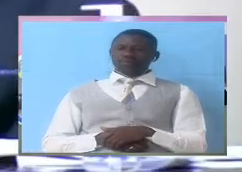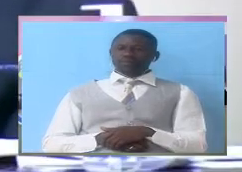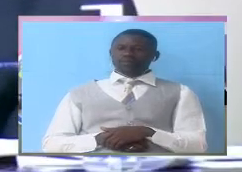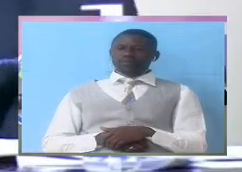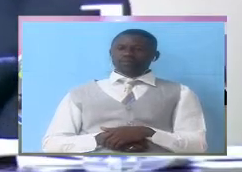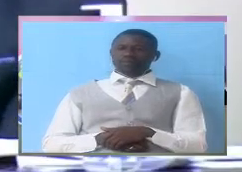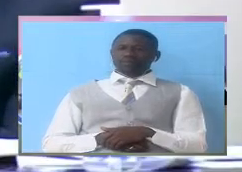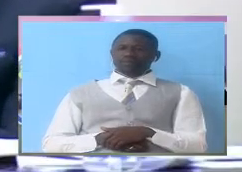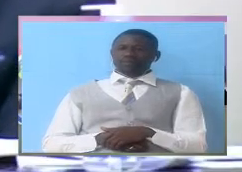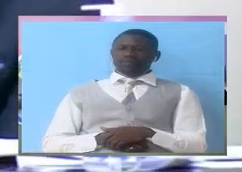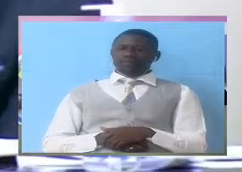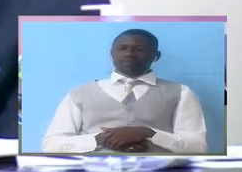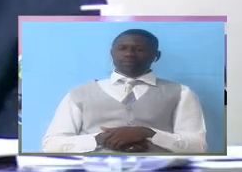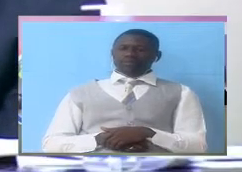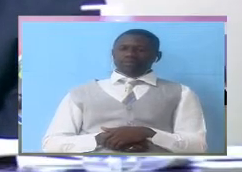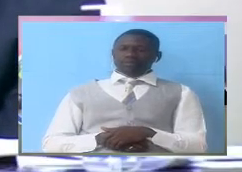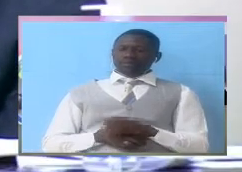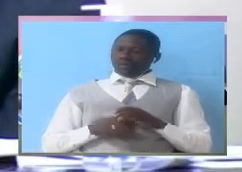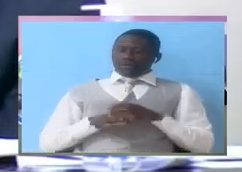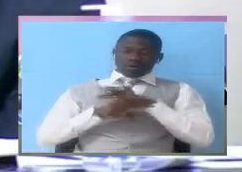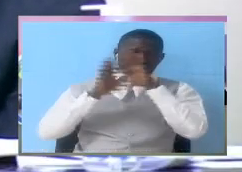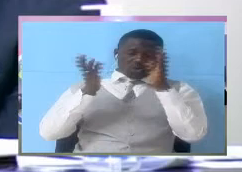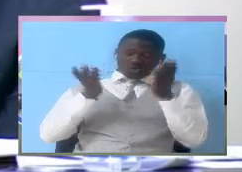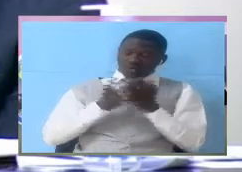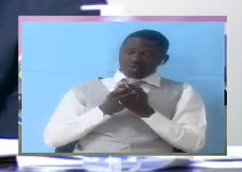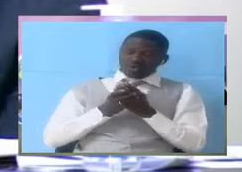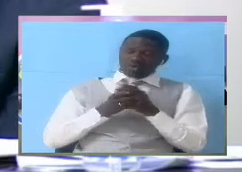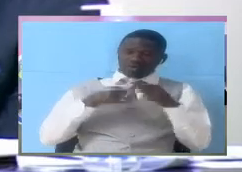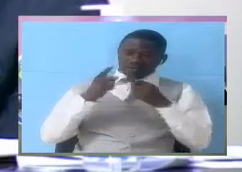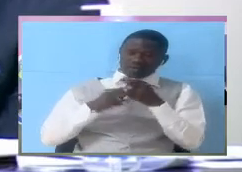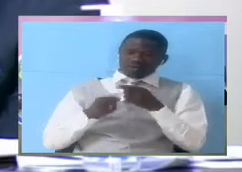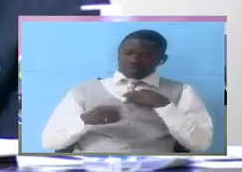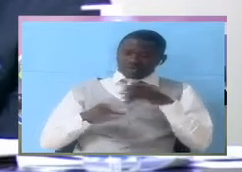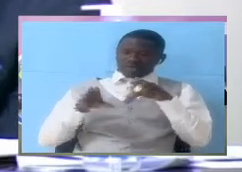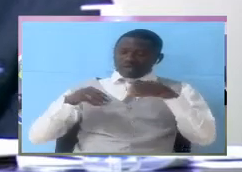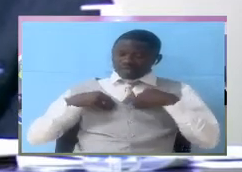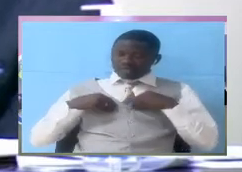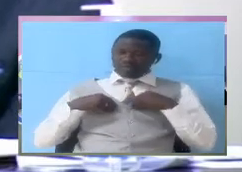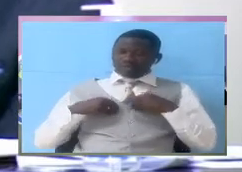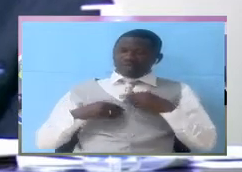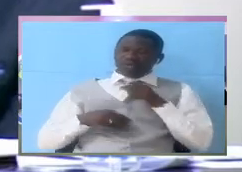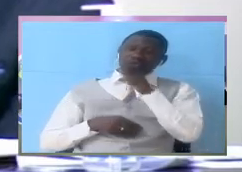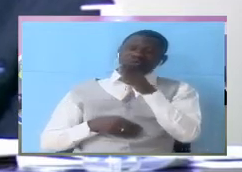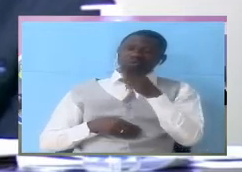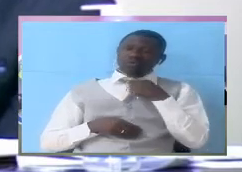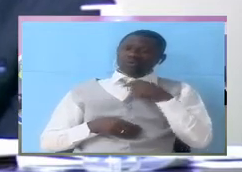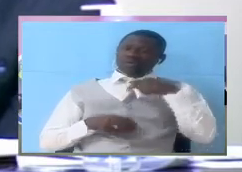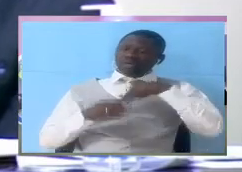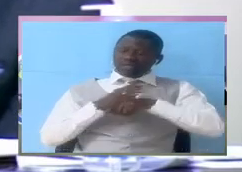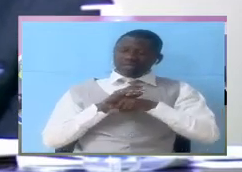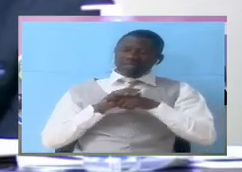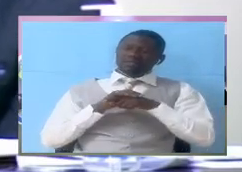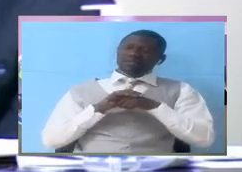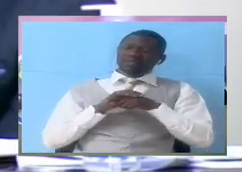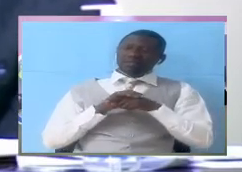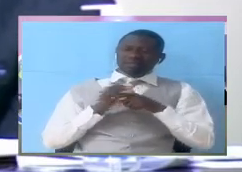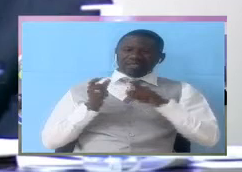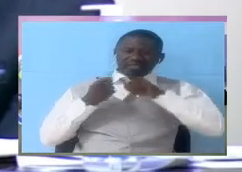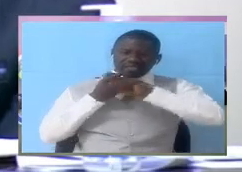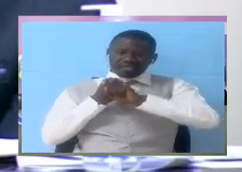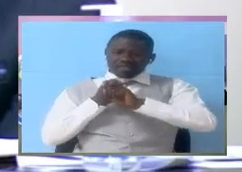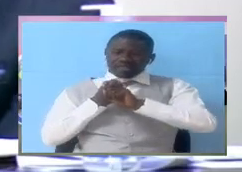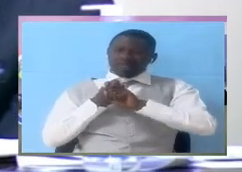In view of all that, would you accept that you are inextricably linked